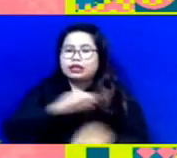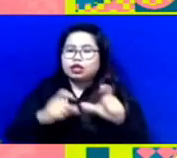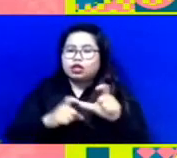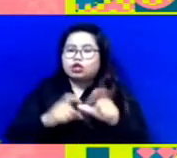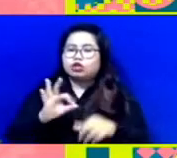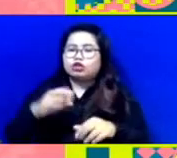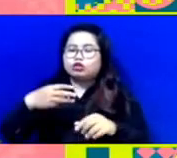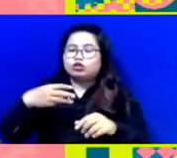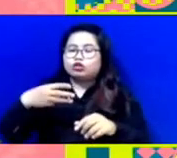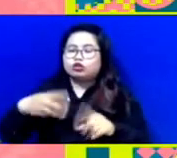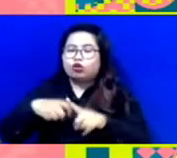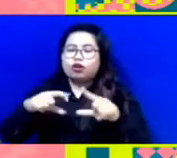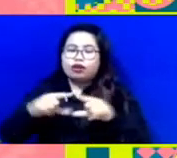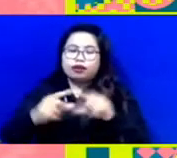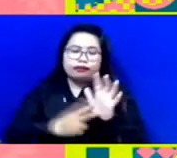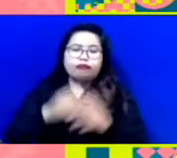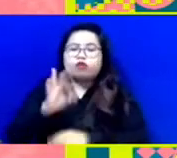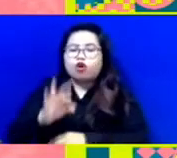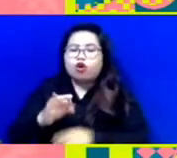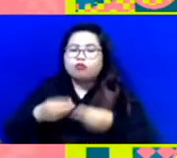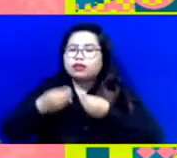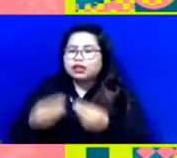Pancasila.